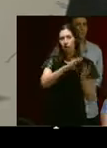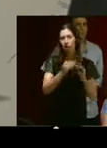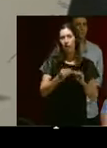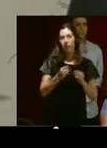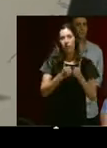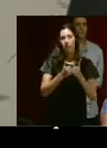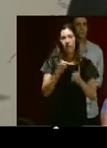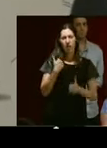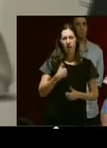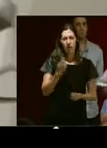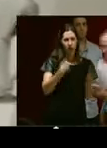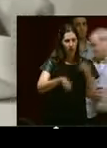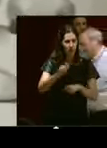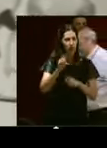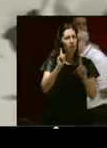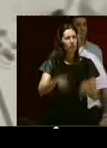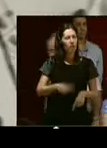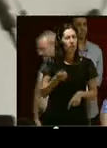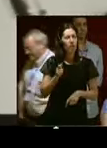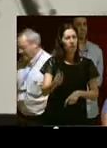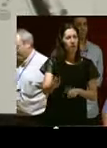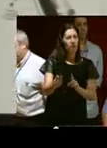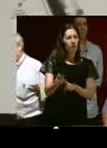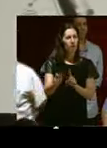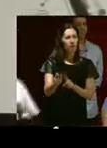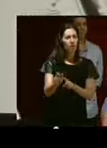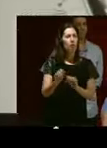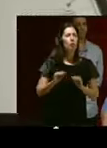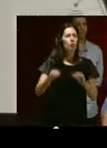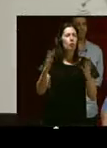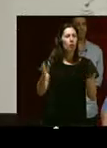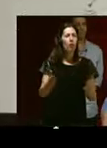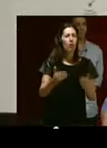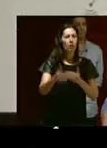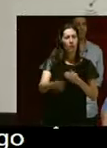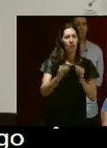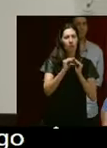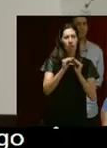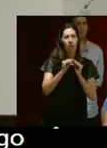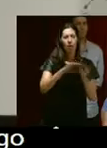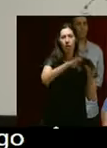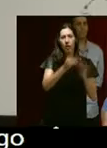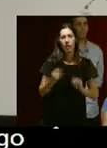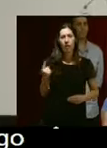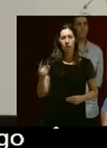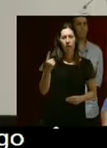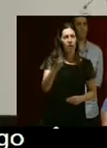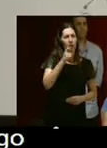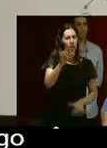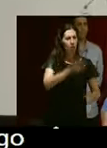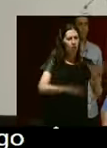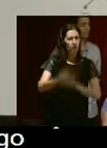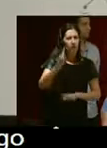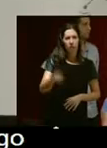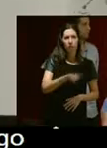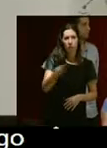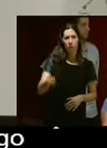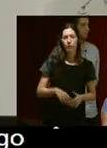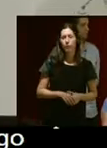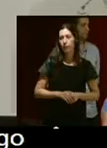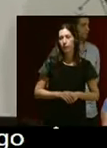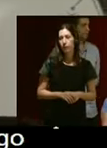app. Is it already in the market, and the real cost of the product is already in the market? And about the configuration, is that